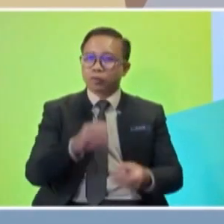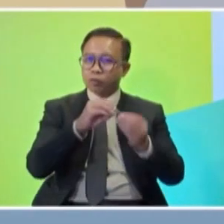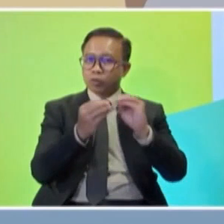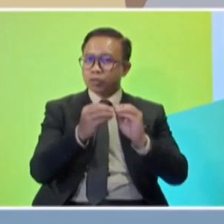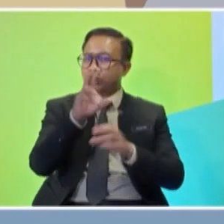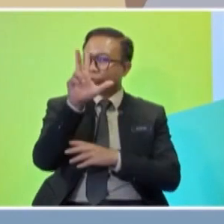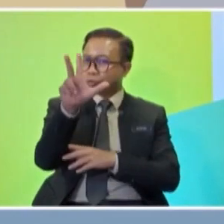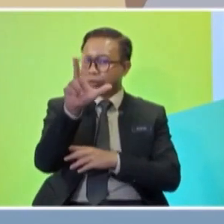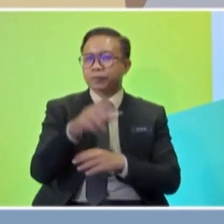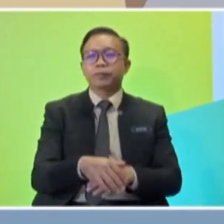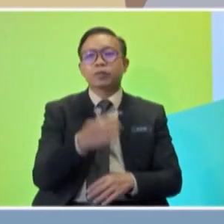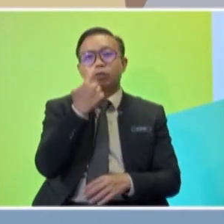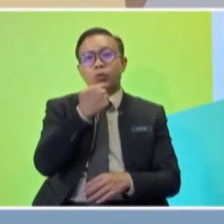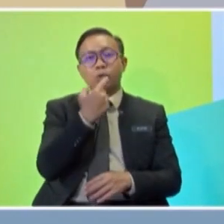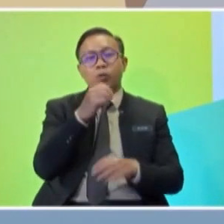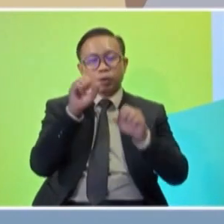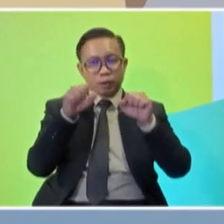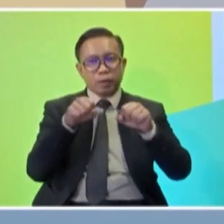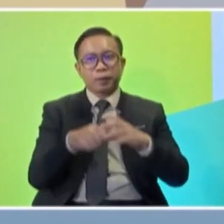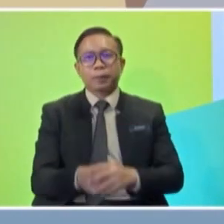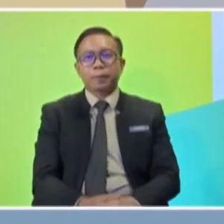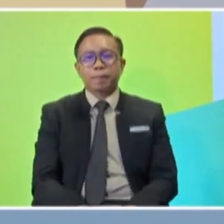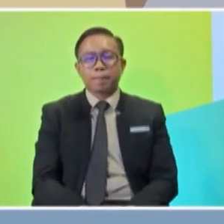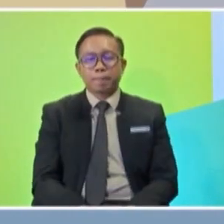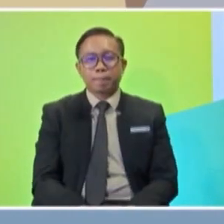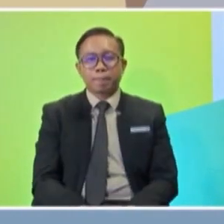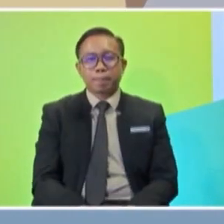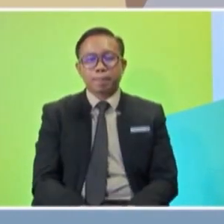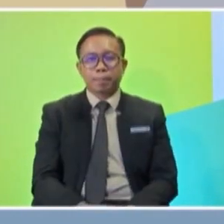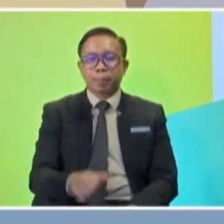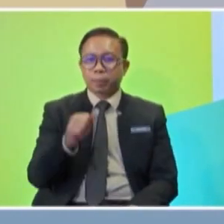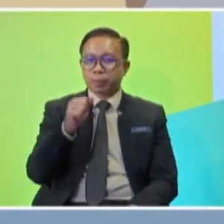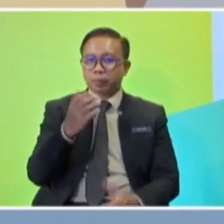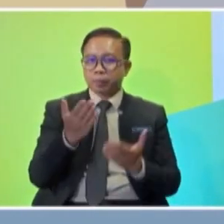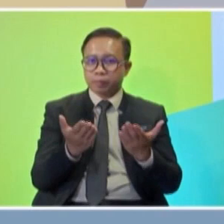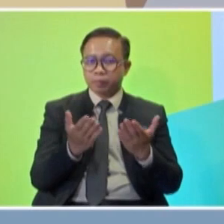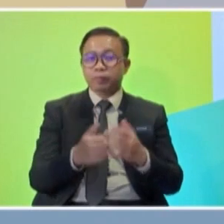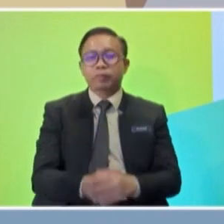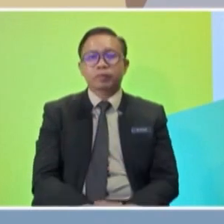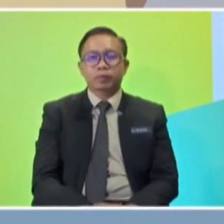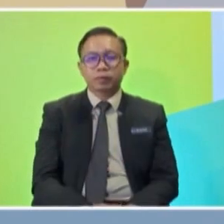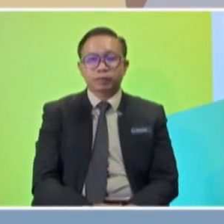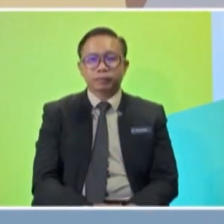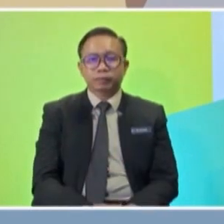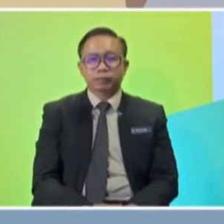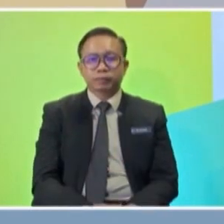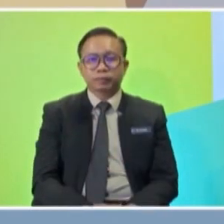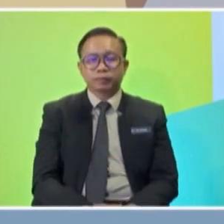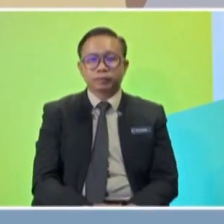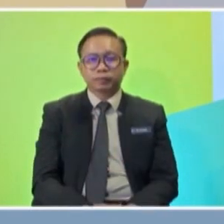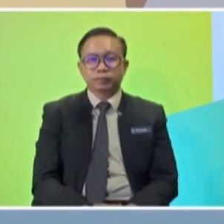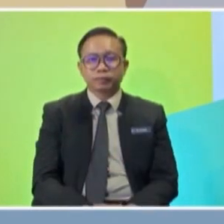third question. Who can help me on the third question? Yes, Arisha. Arisha.